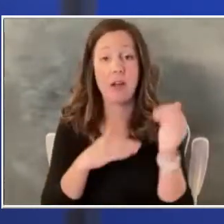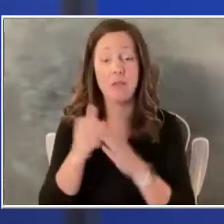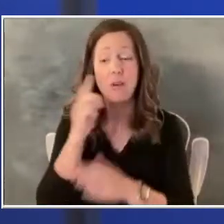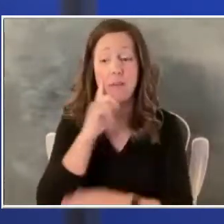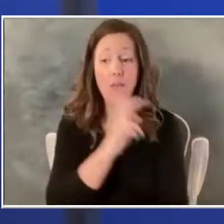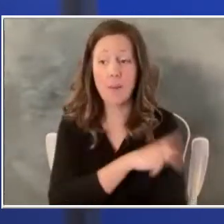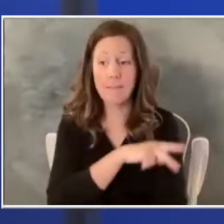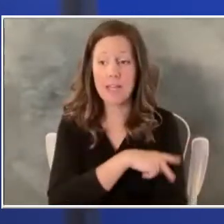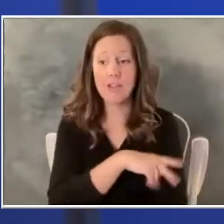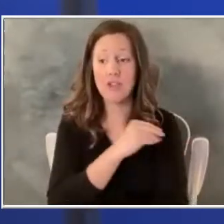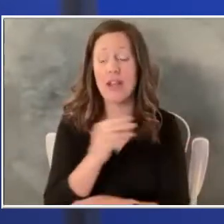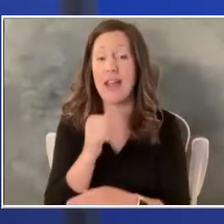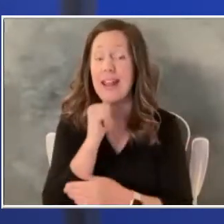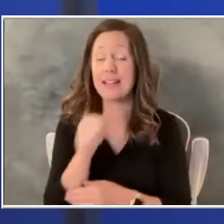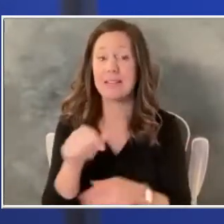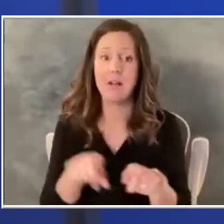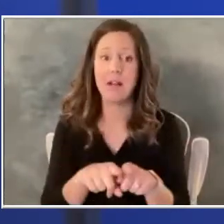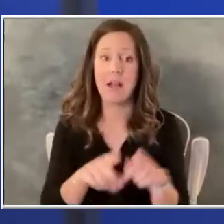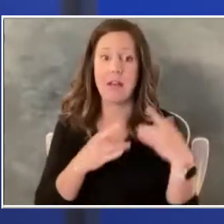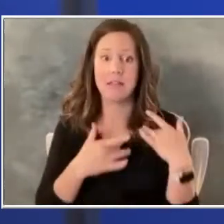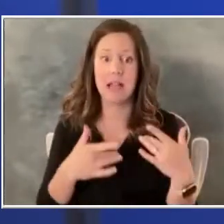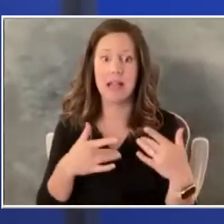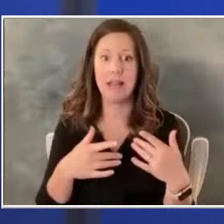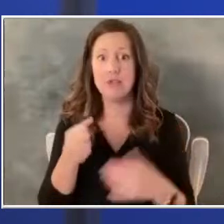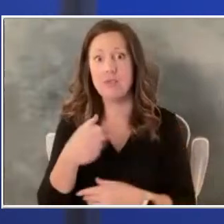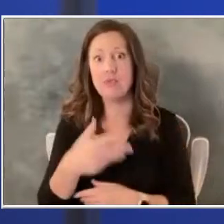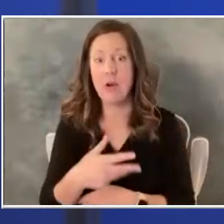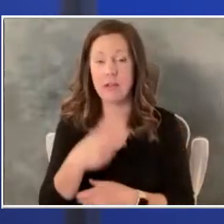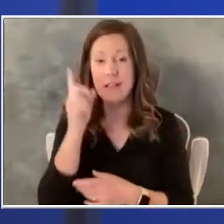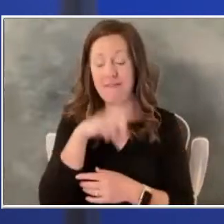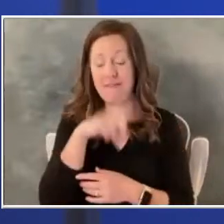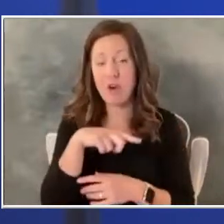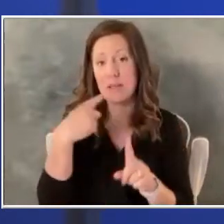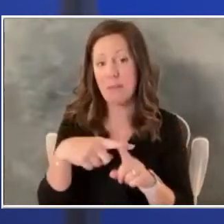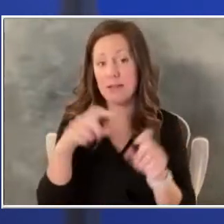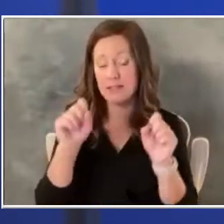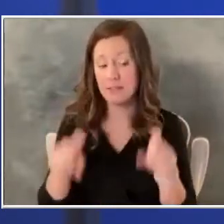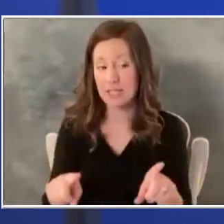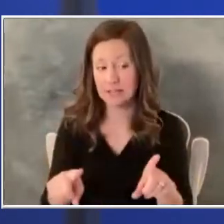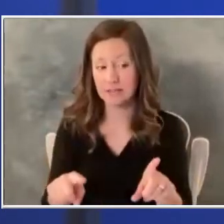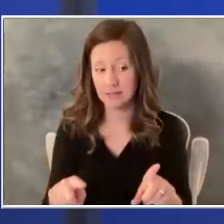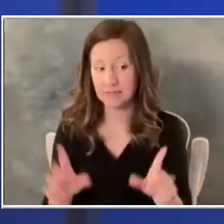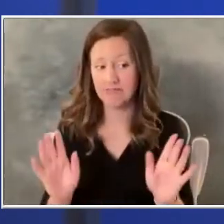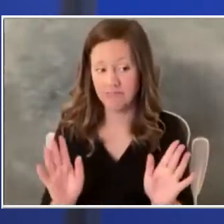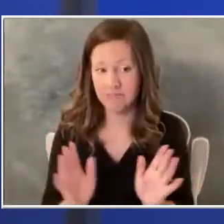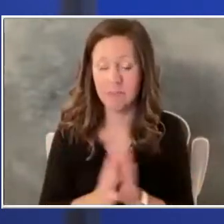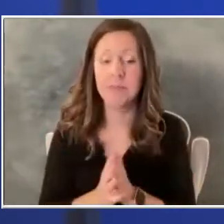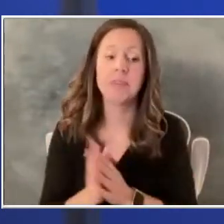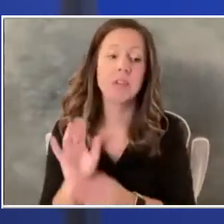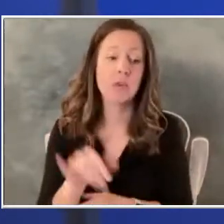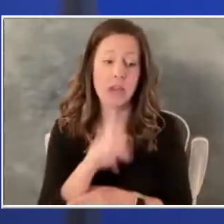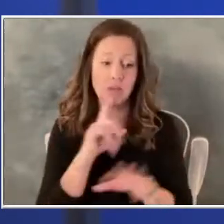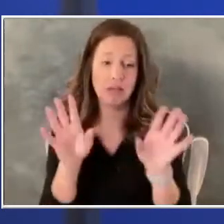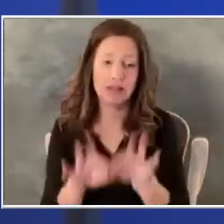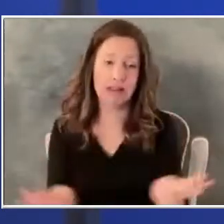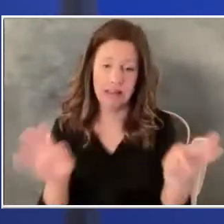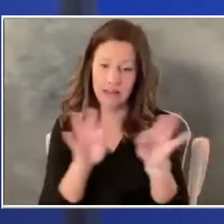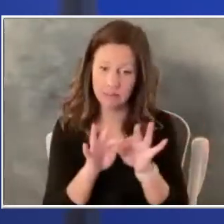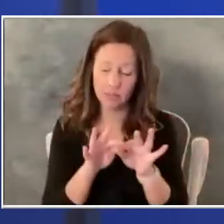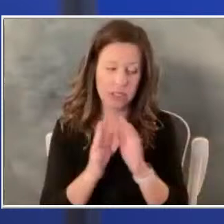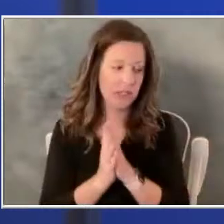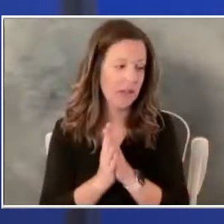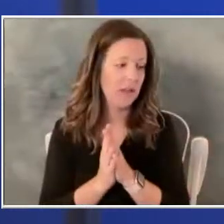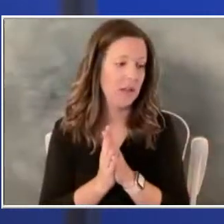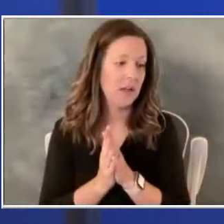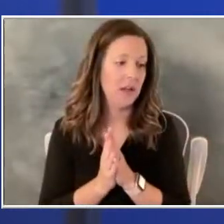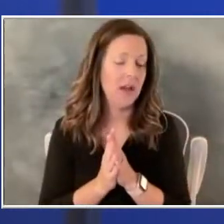likely to cause a false positive test. So that is one very important thing. We assess